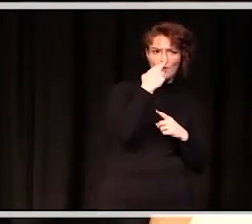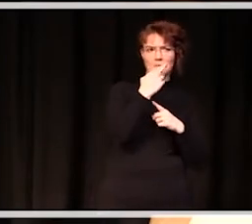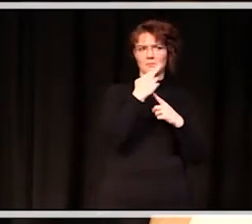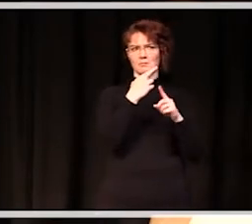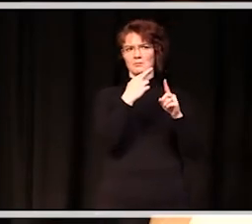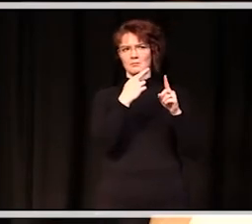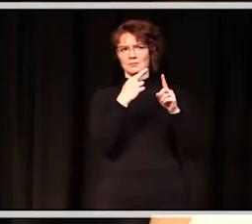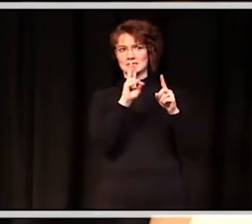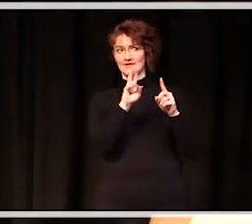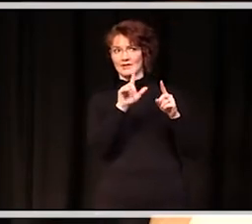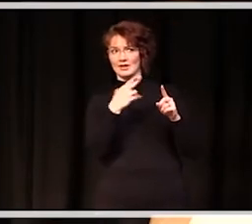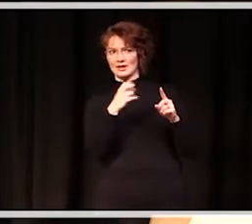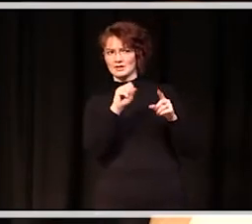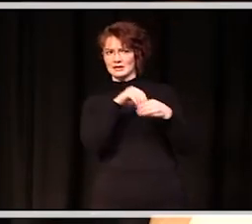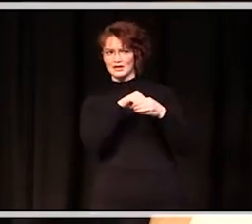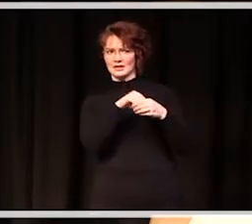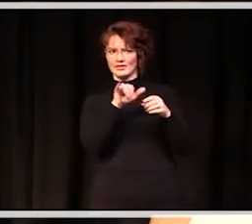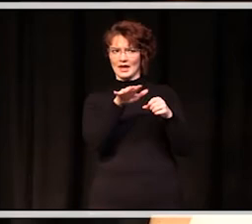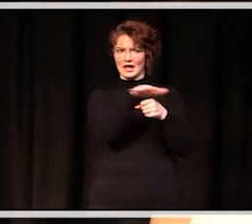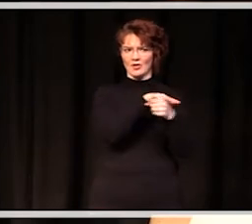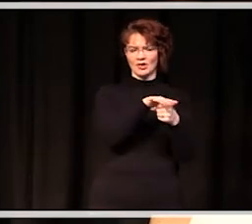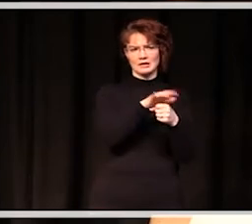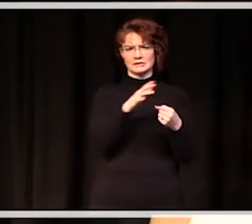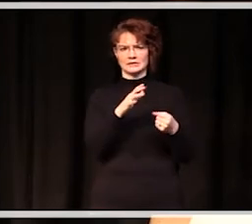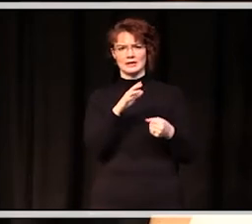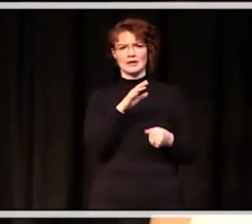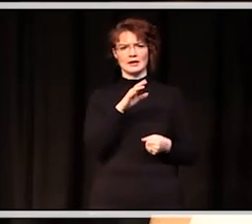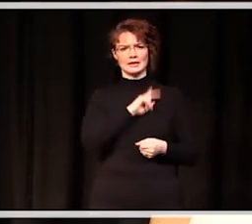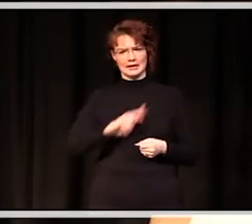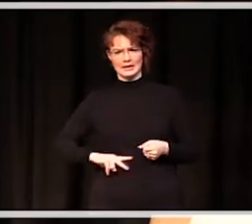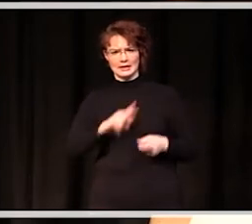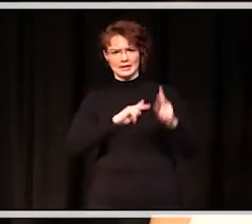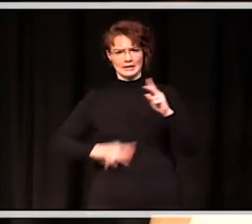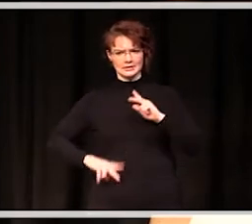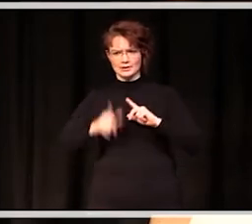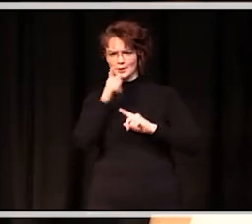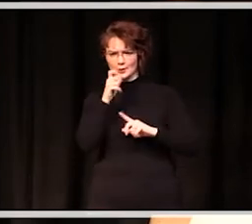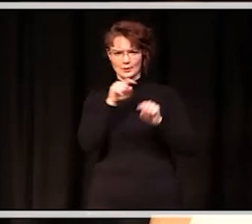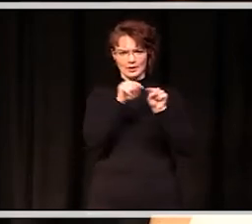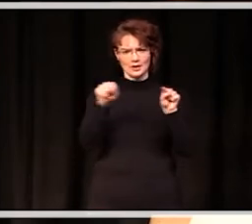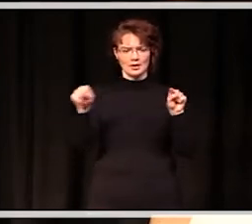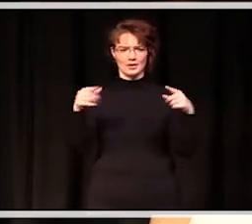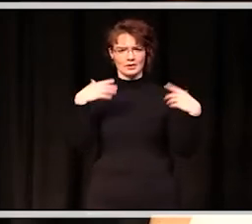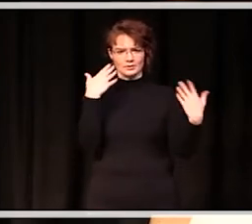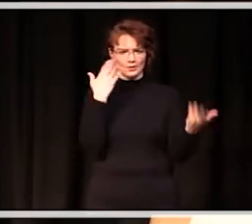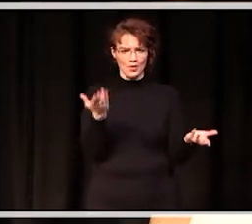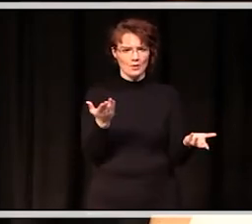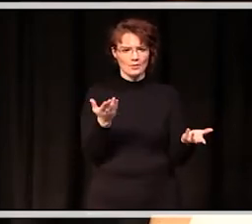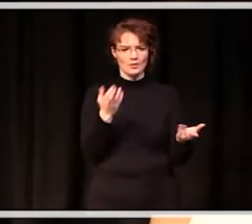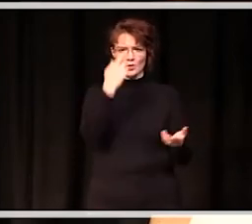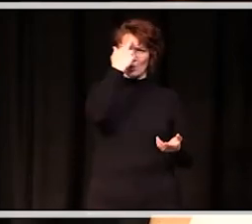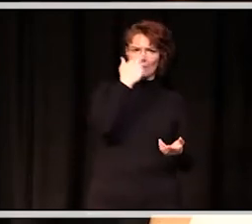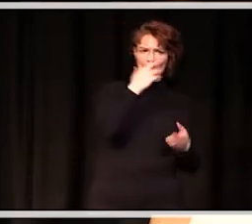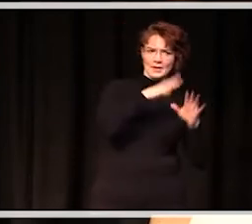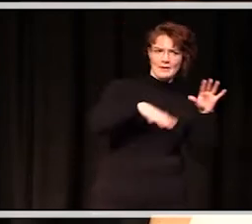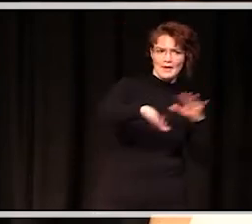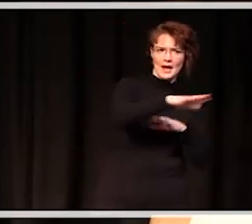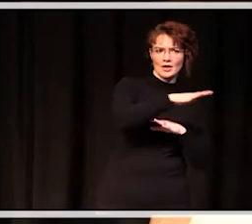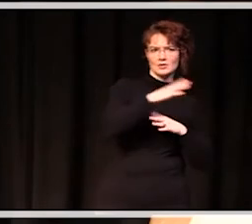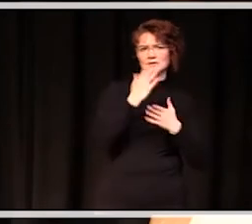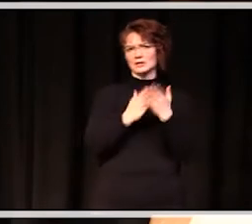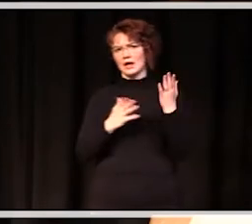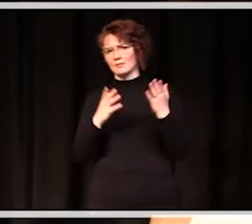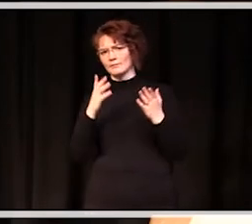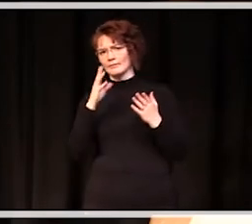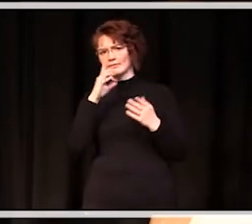Rome, that's talking about that. But, you know, who are these emperors? Who are these kings? Some of that, well, it's got to be talking about the Roman Empire. Some think it's about empires yet